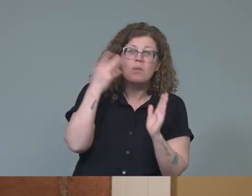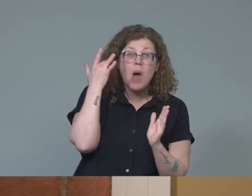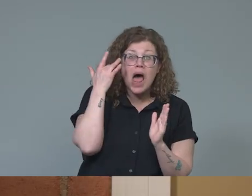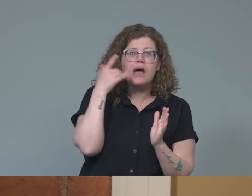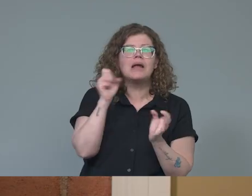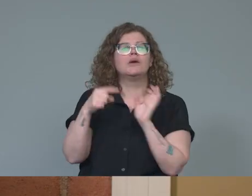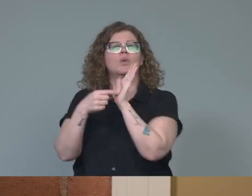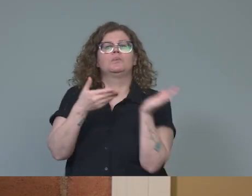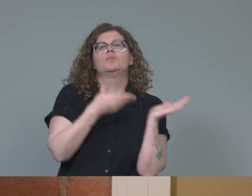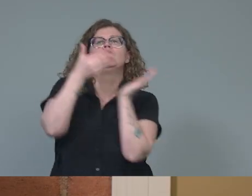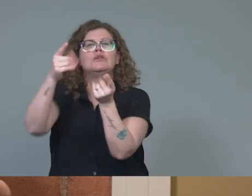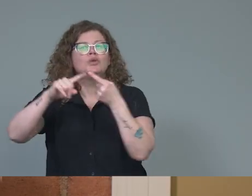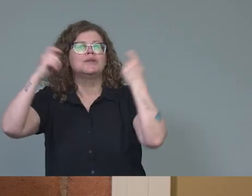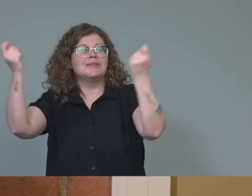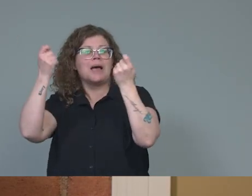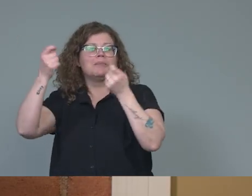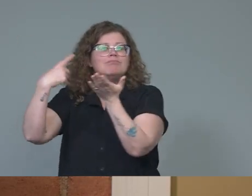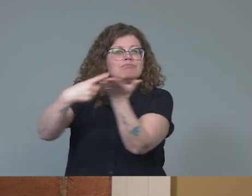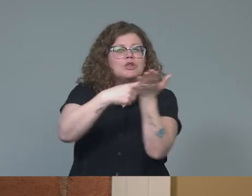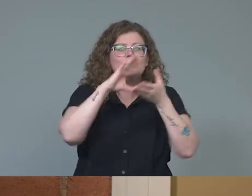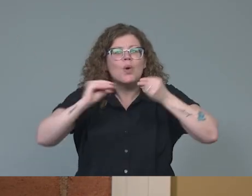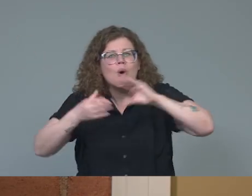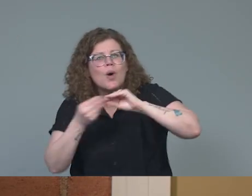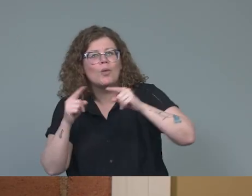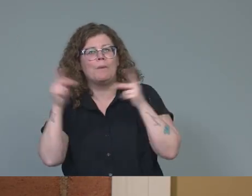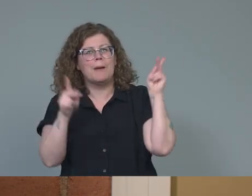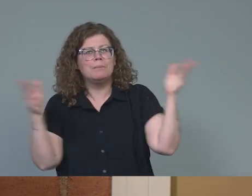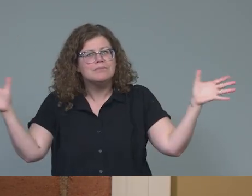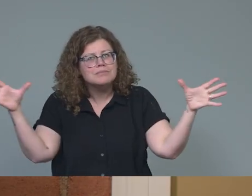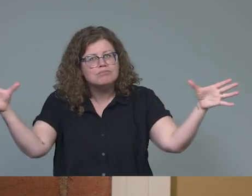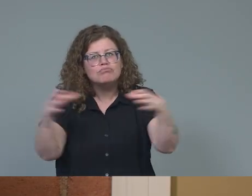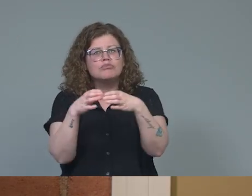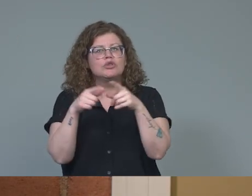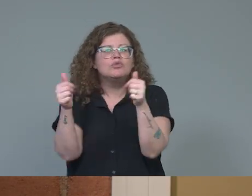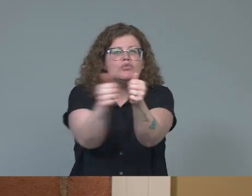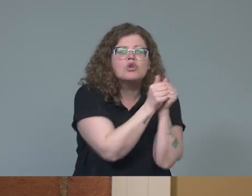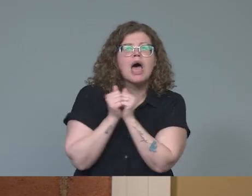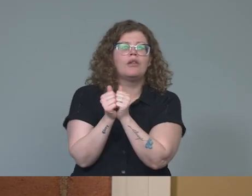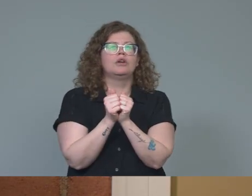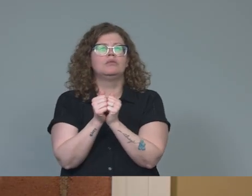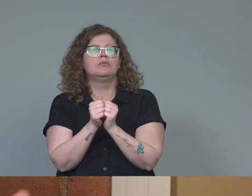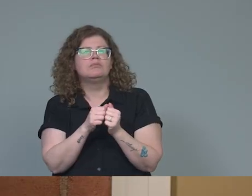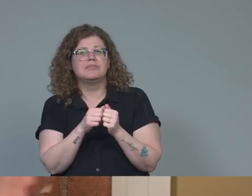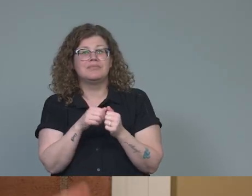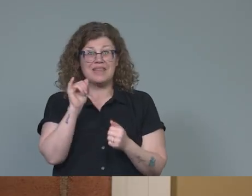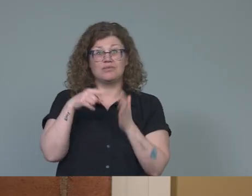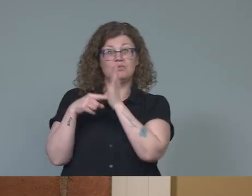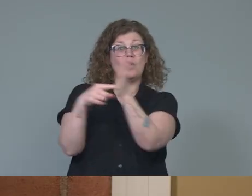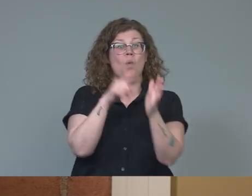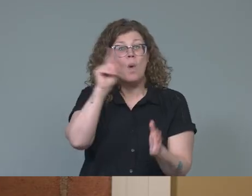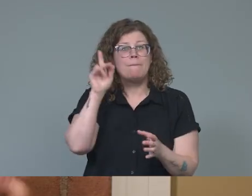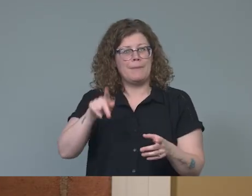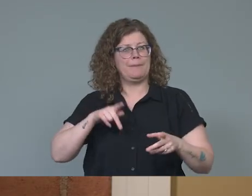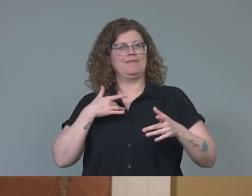helps to understand where we need help. So public art and artists are valuable, they're important, they